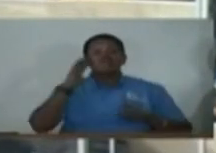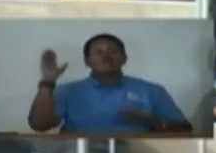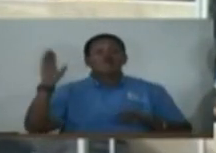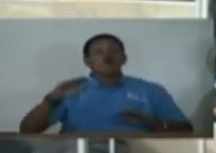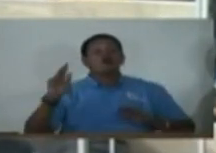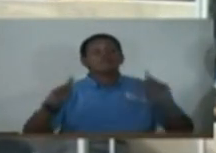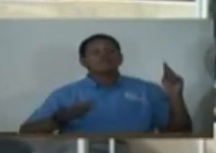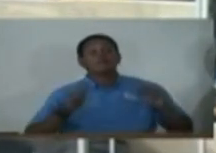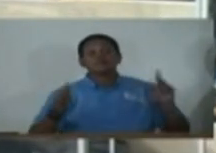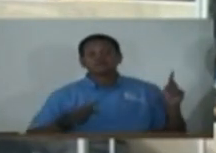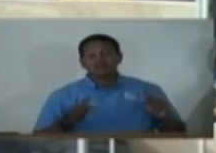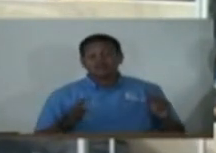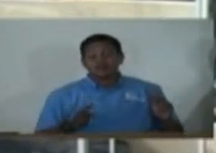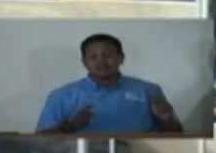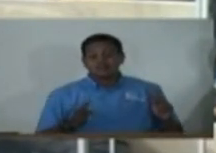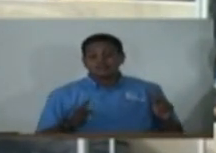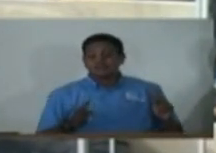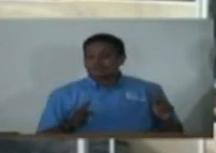persons